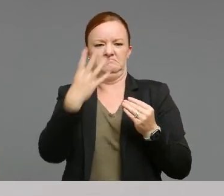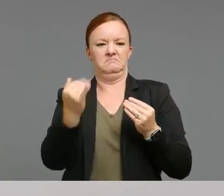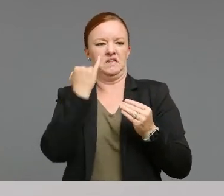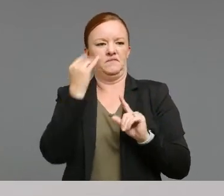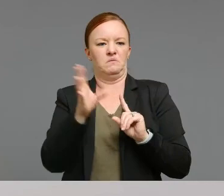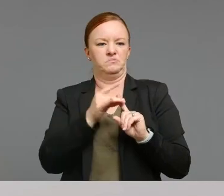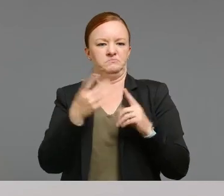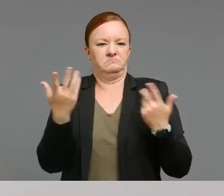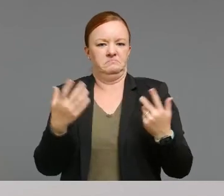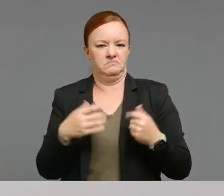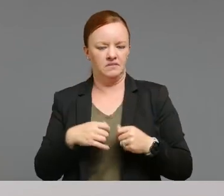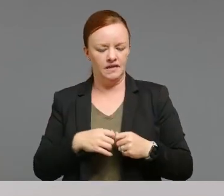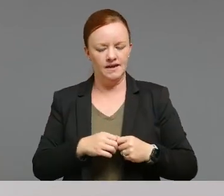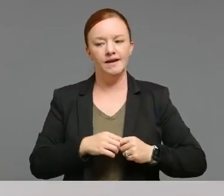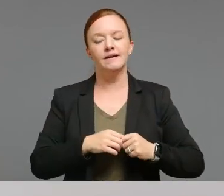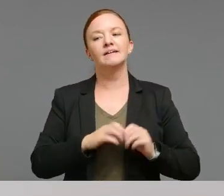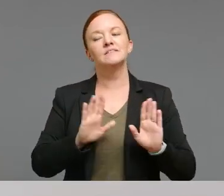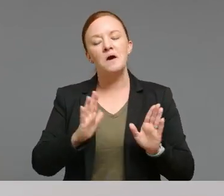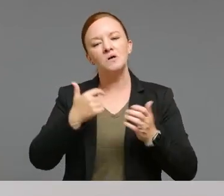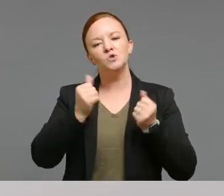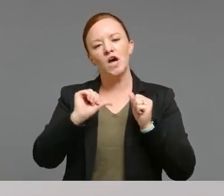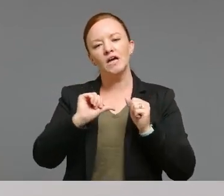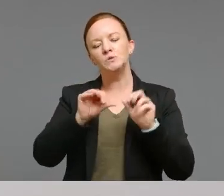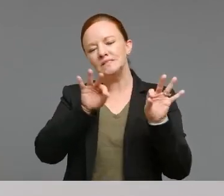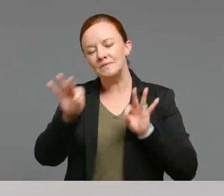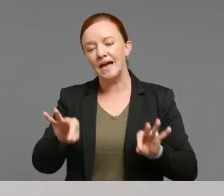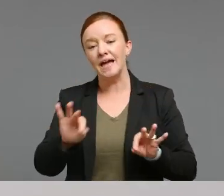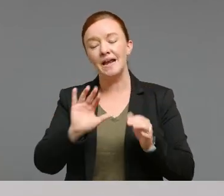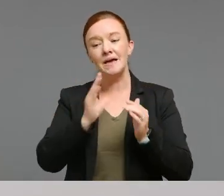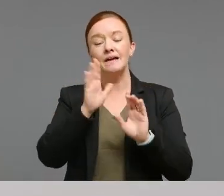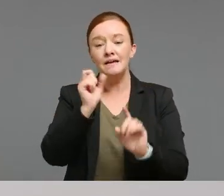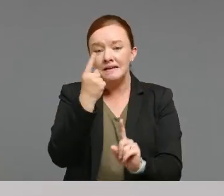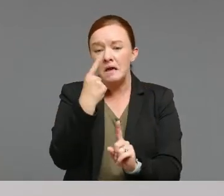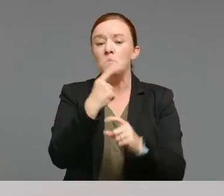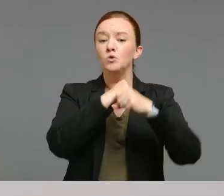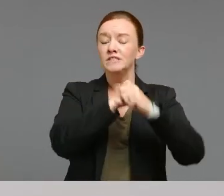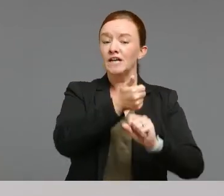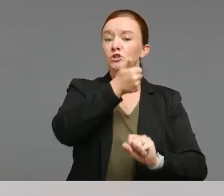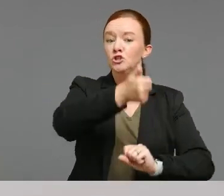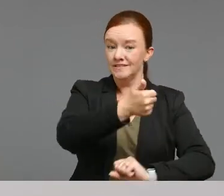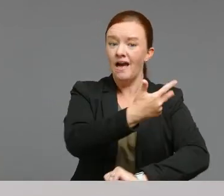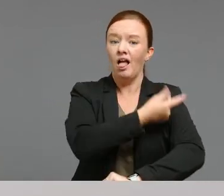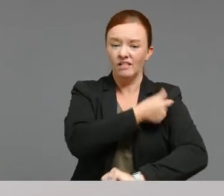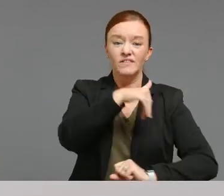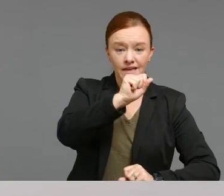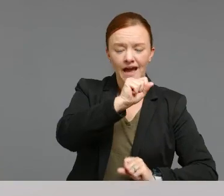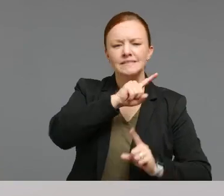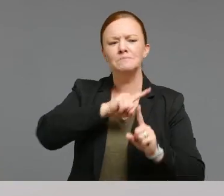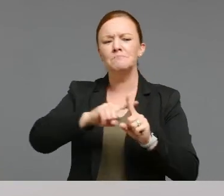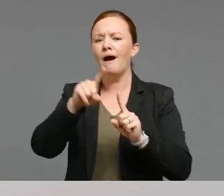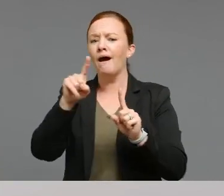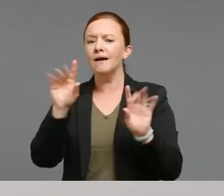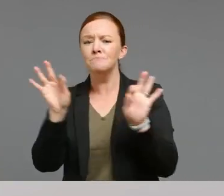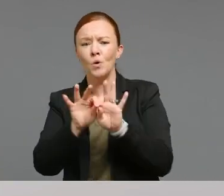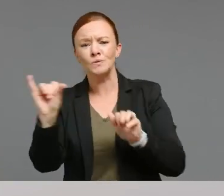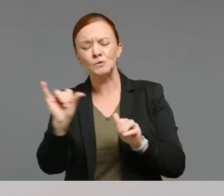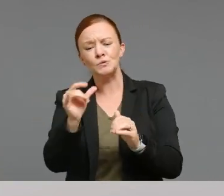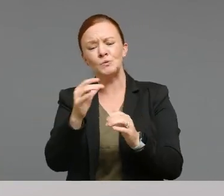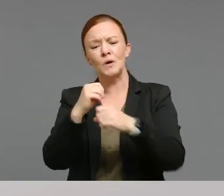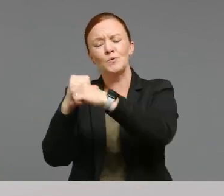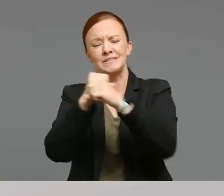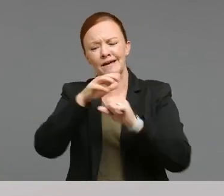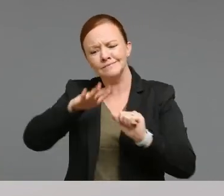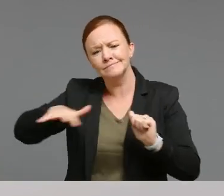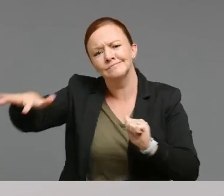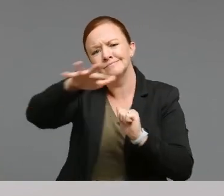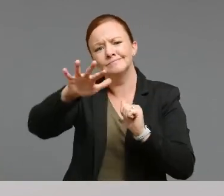know, the best way to protect yourself, but also your family and those you love, is to get vaccinated, because you're less